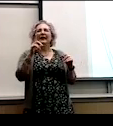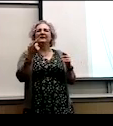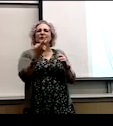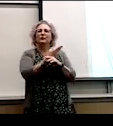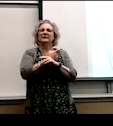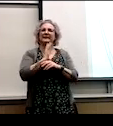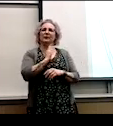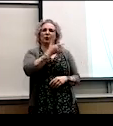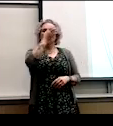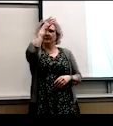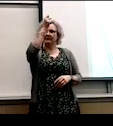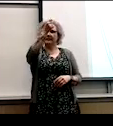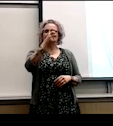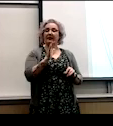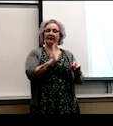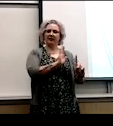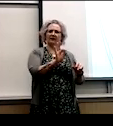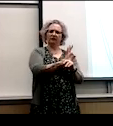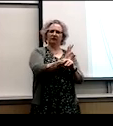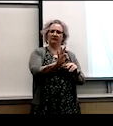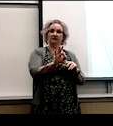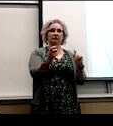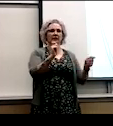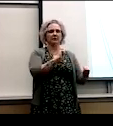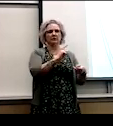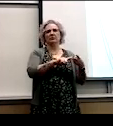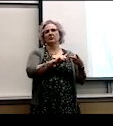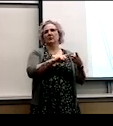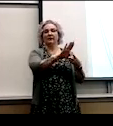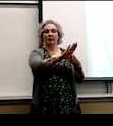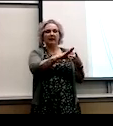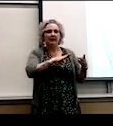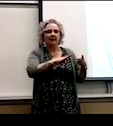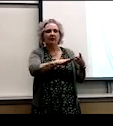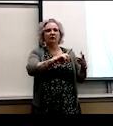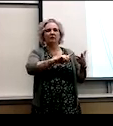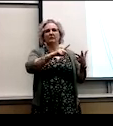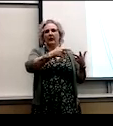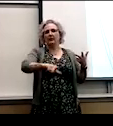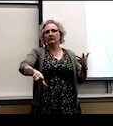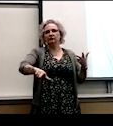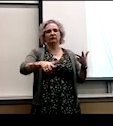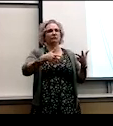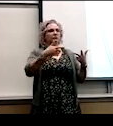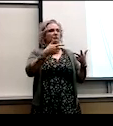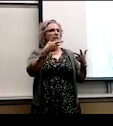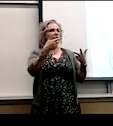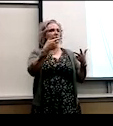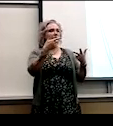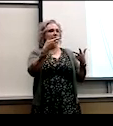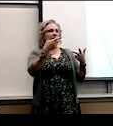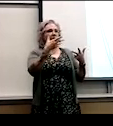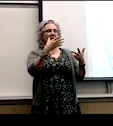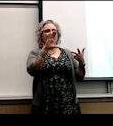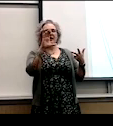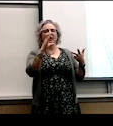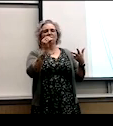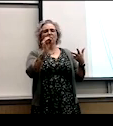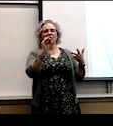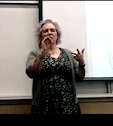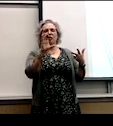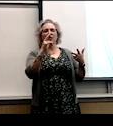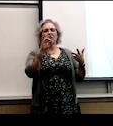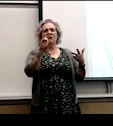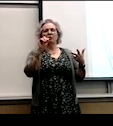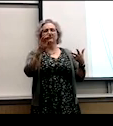of function? What has changed in their social and behavioral function? Then there's evidence, and there's a Cochrane review that I'll get to in a